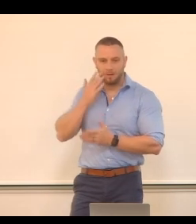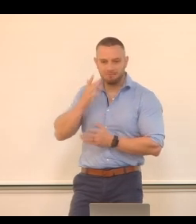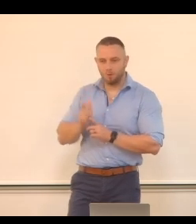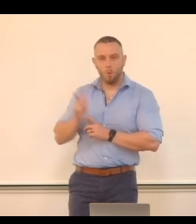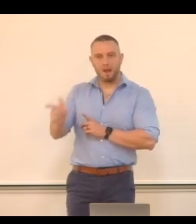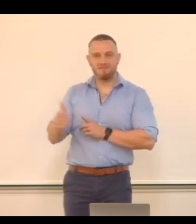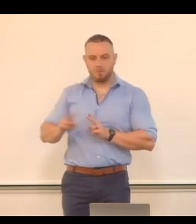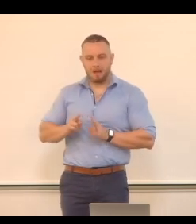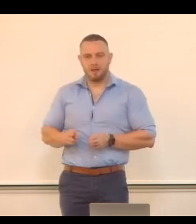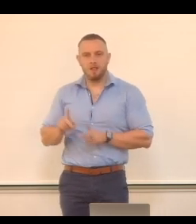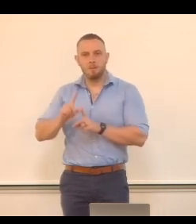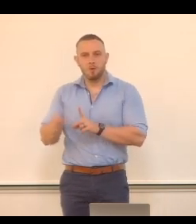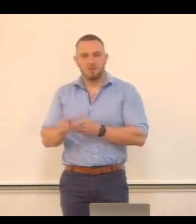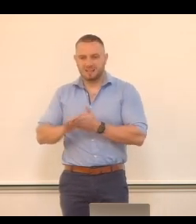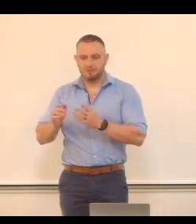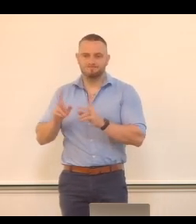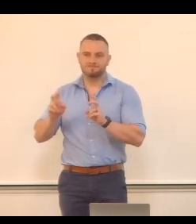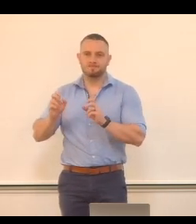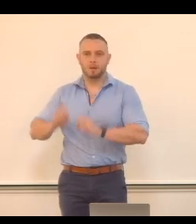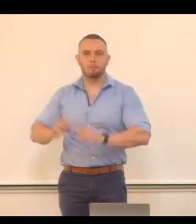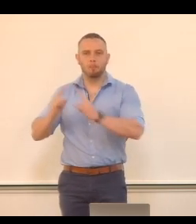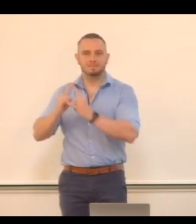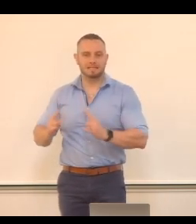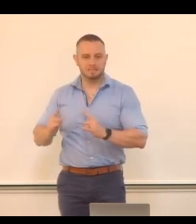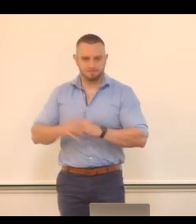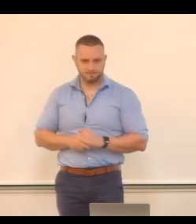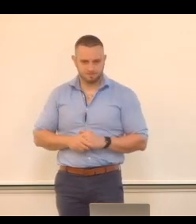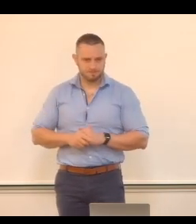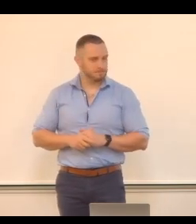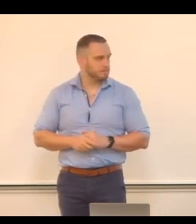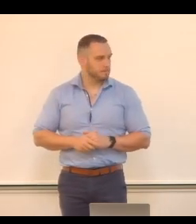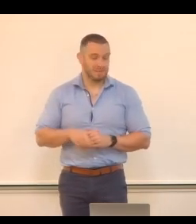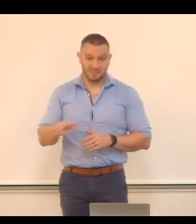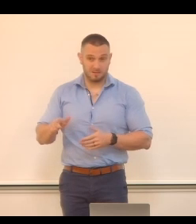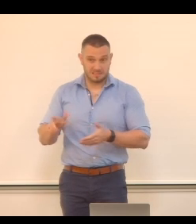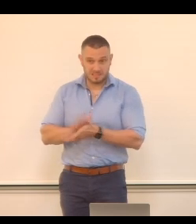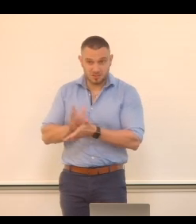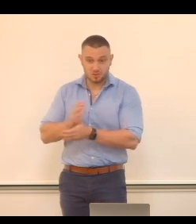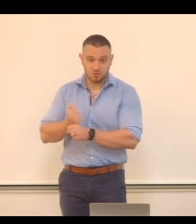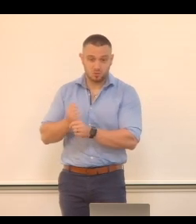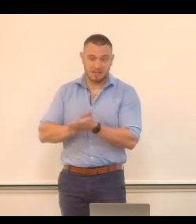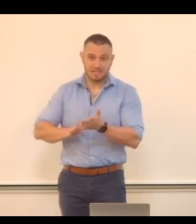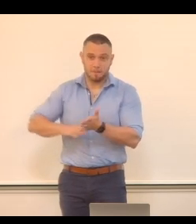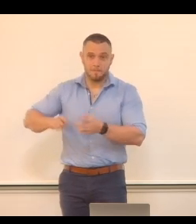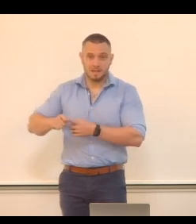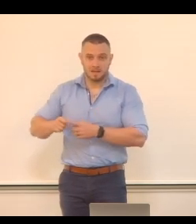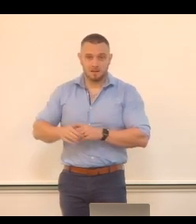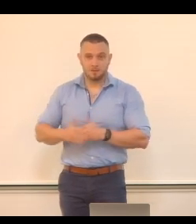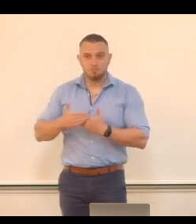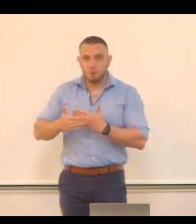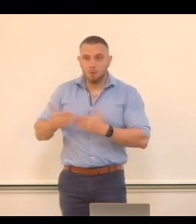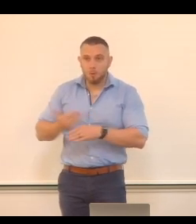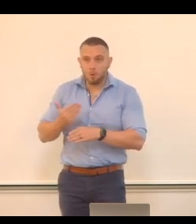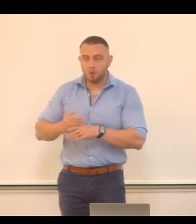moon, and they need to put like a pop-up tent kind of shelter. Would be kind of fun to do at HMP. More work with